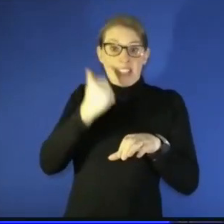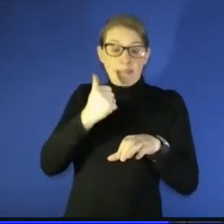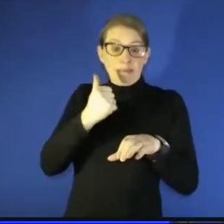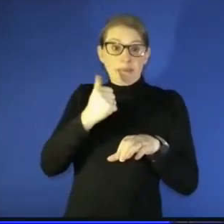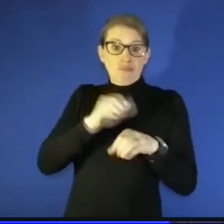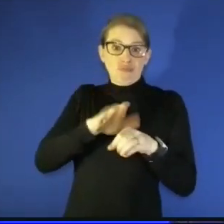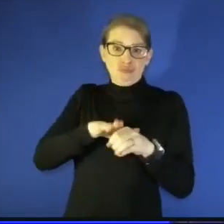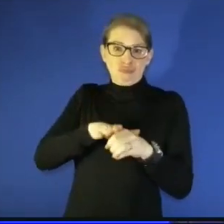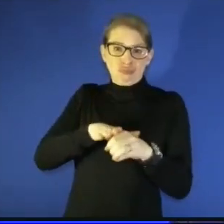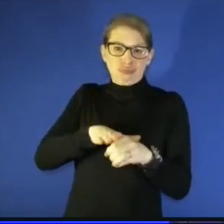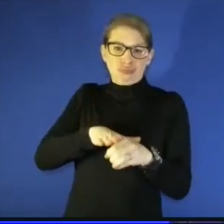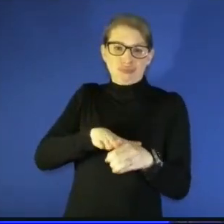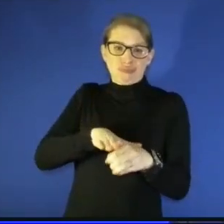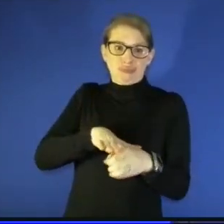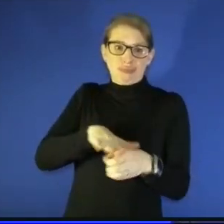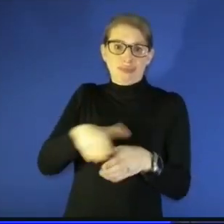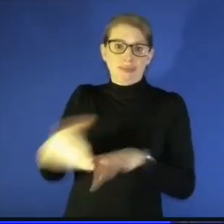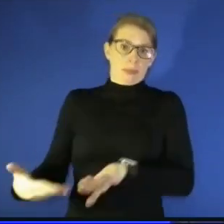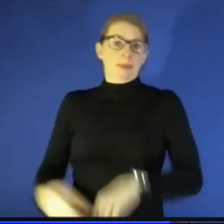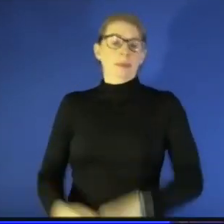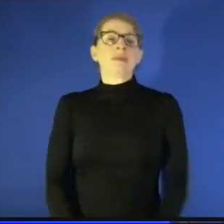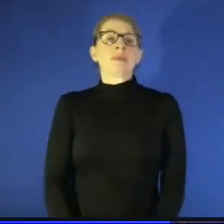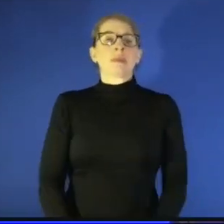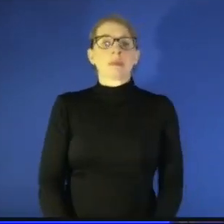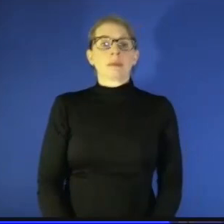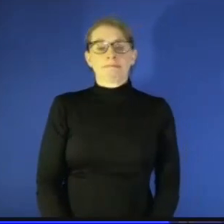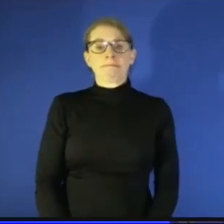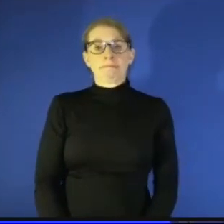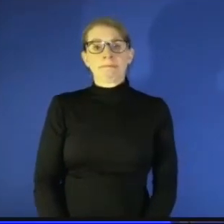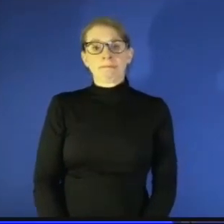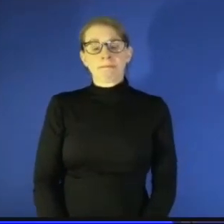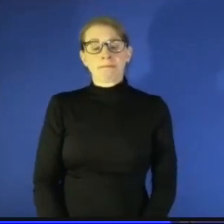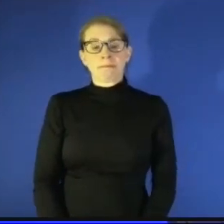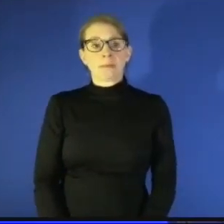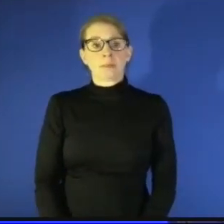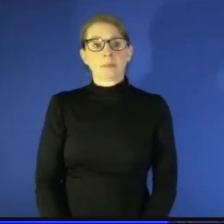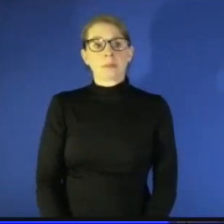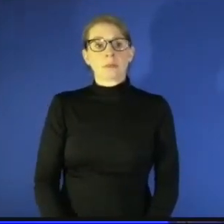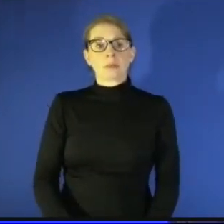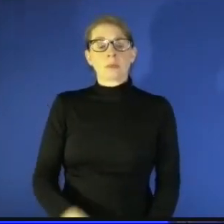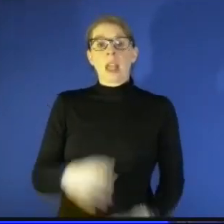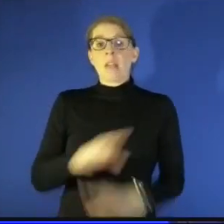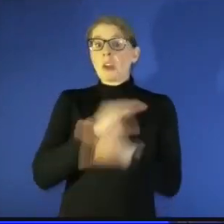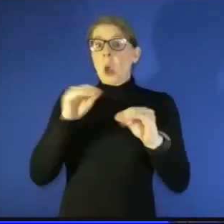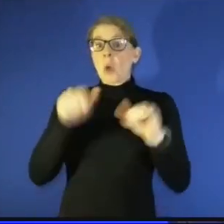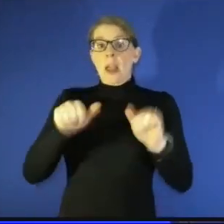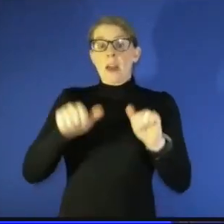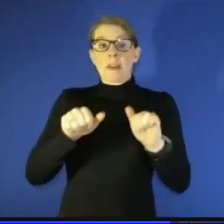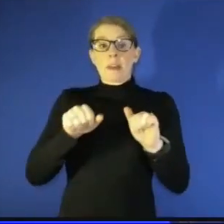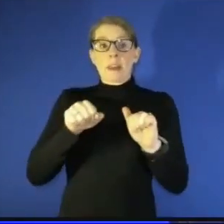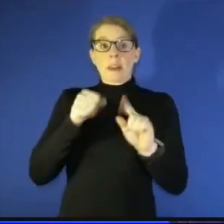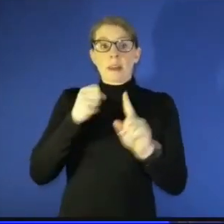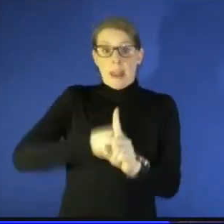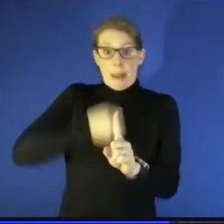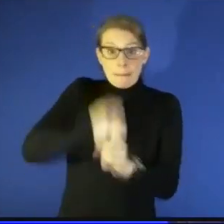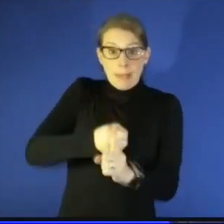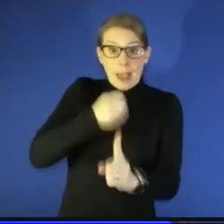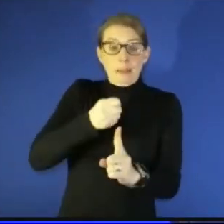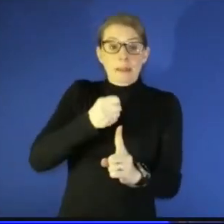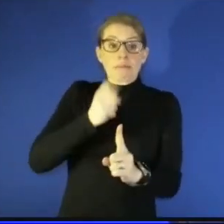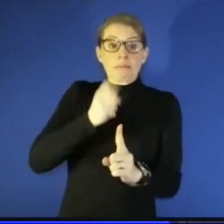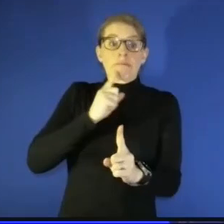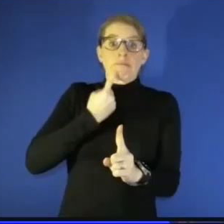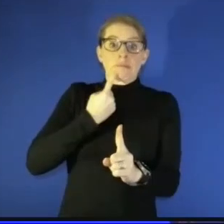it could be the accumulating pressure does not allow you to wake up. I have no doubt that the impact was significant, and he felt